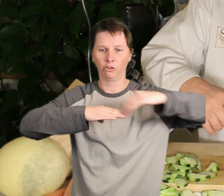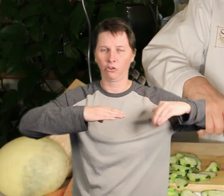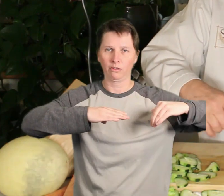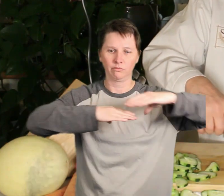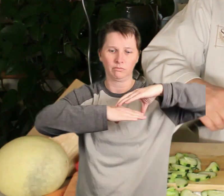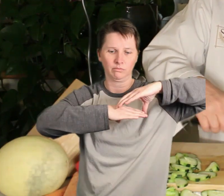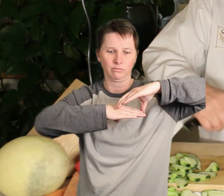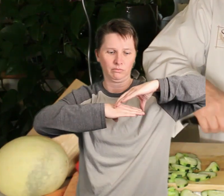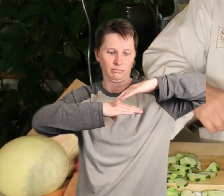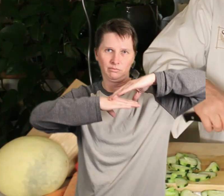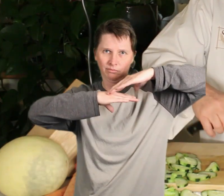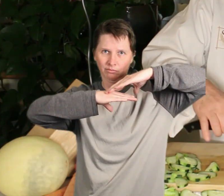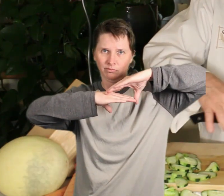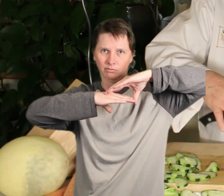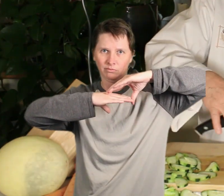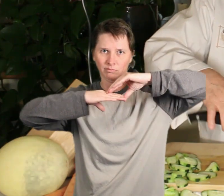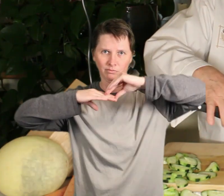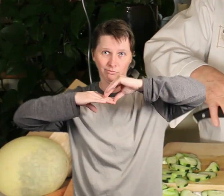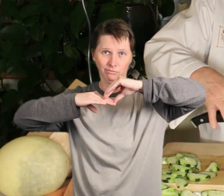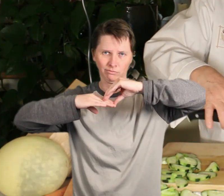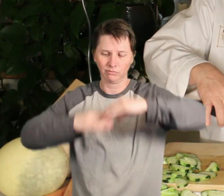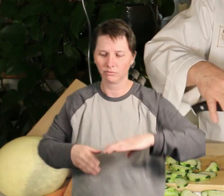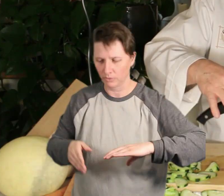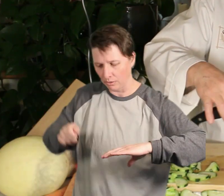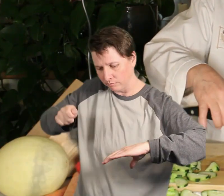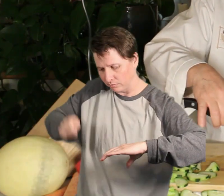slight amount of actual rocker. That's why it's